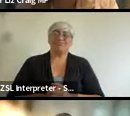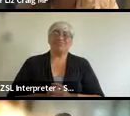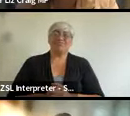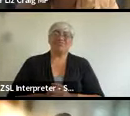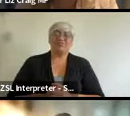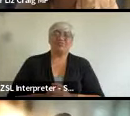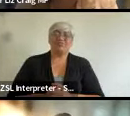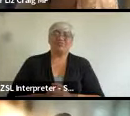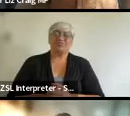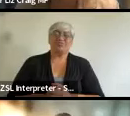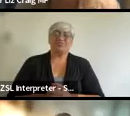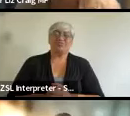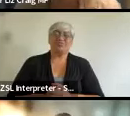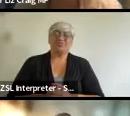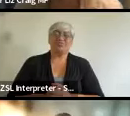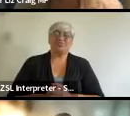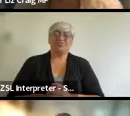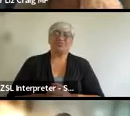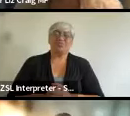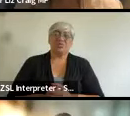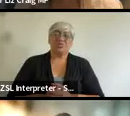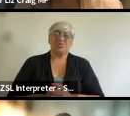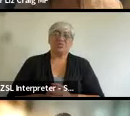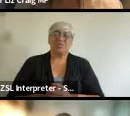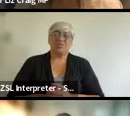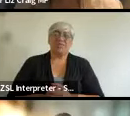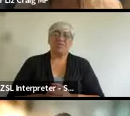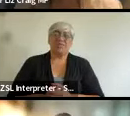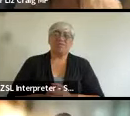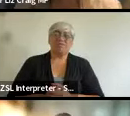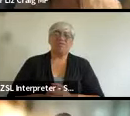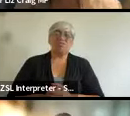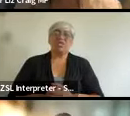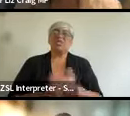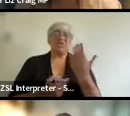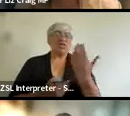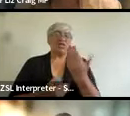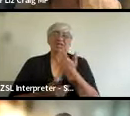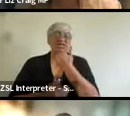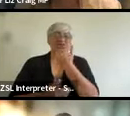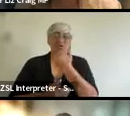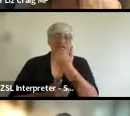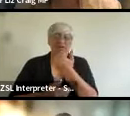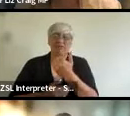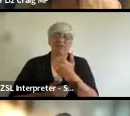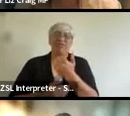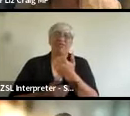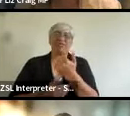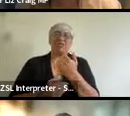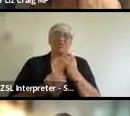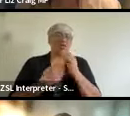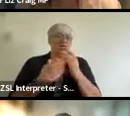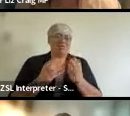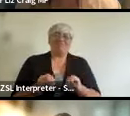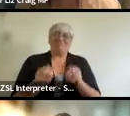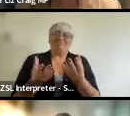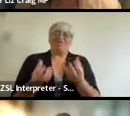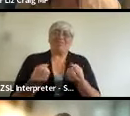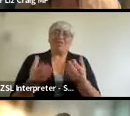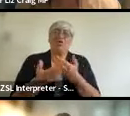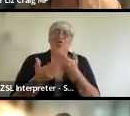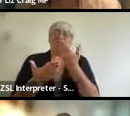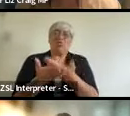perpetuate the lack of value placed on disabled